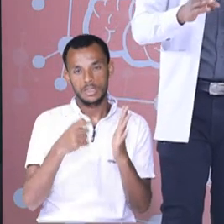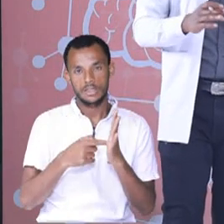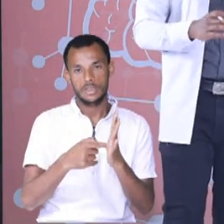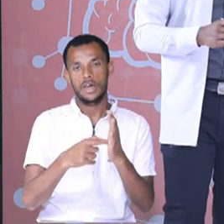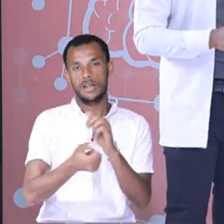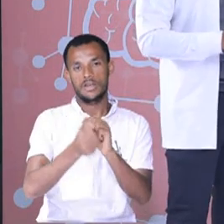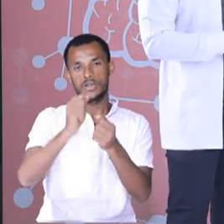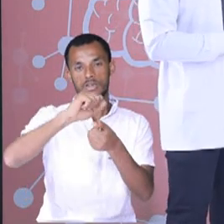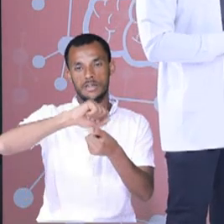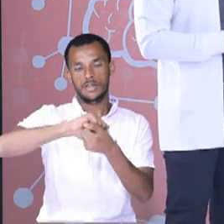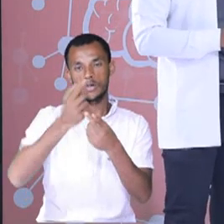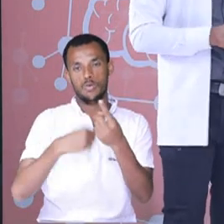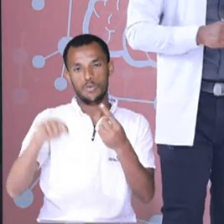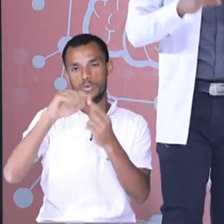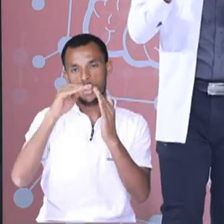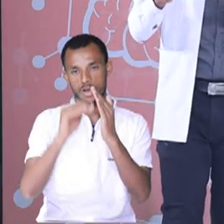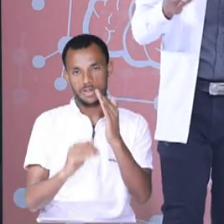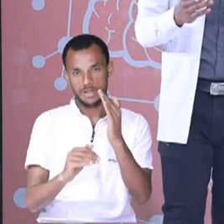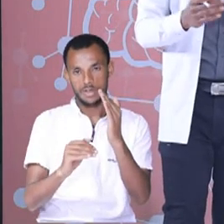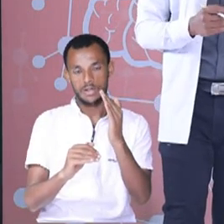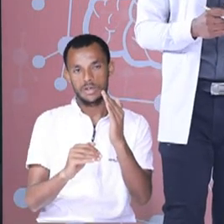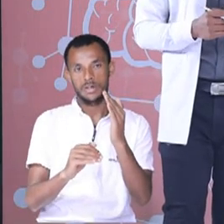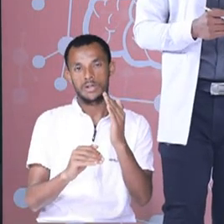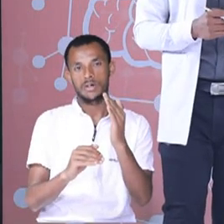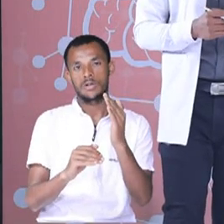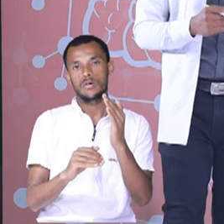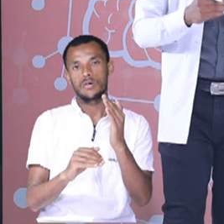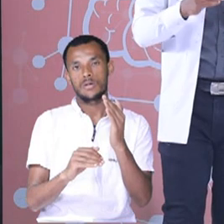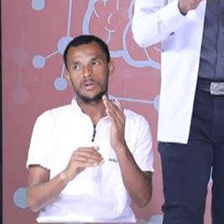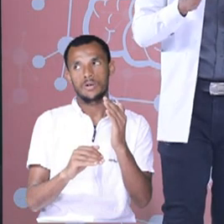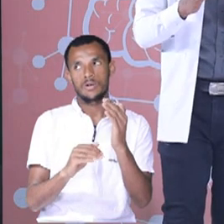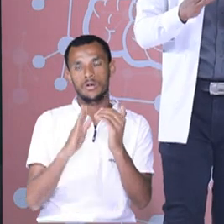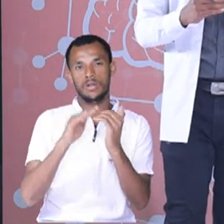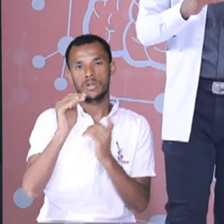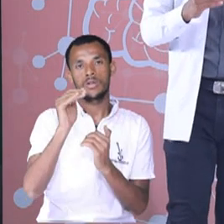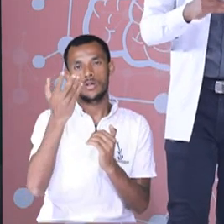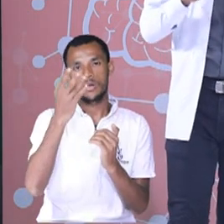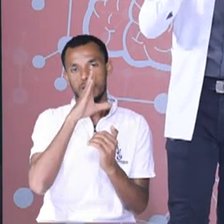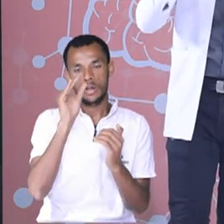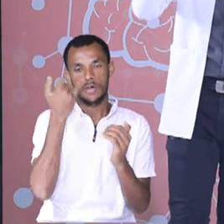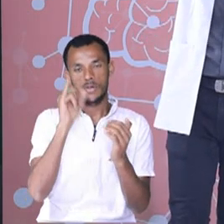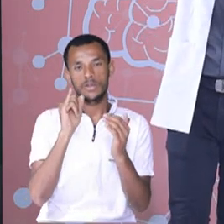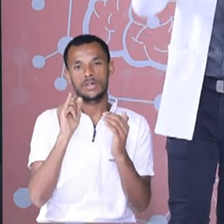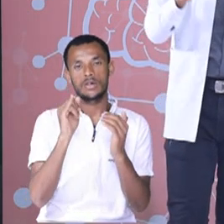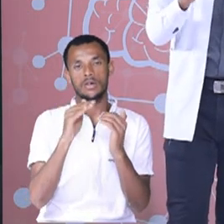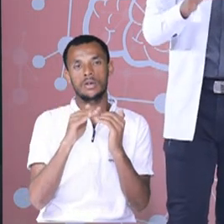be changed into, if it is less than, it changes into greater than, and if it